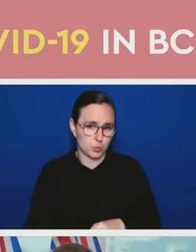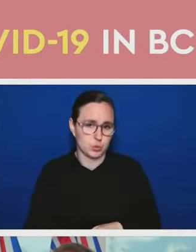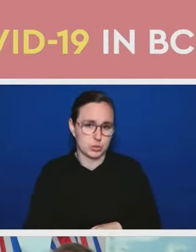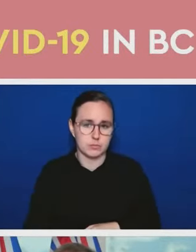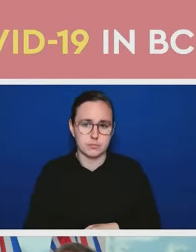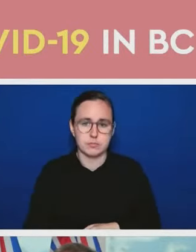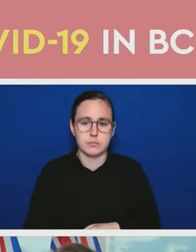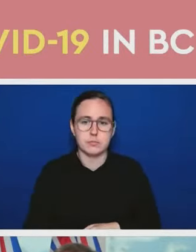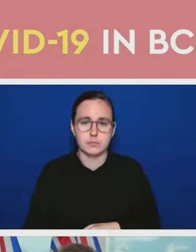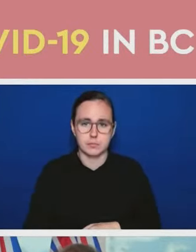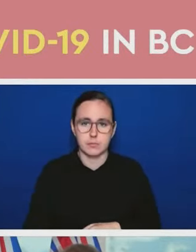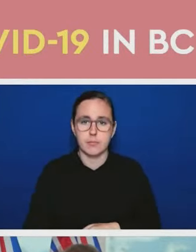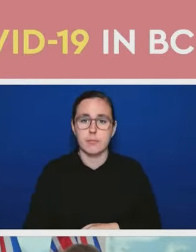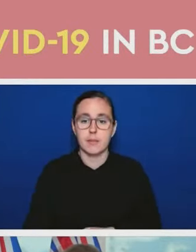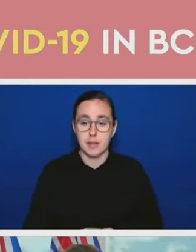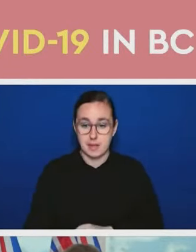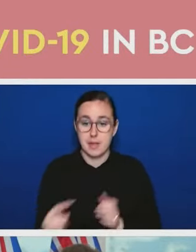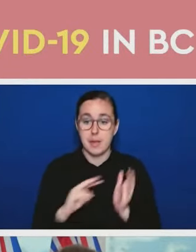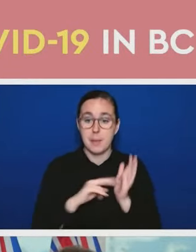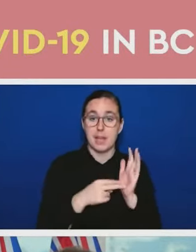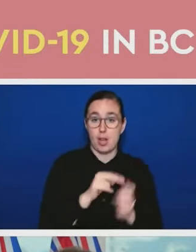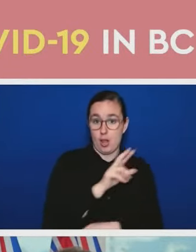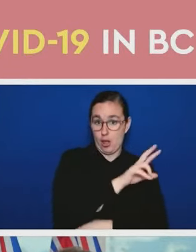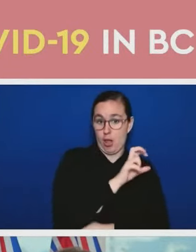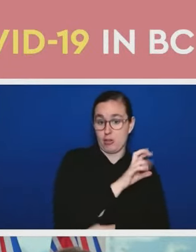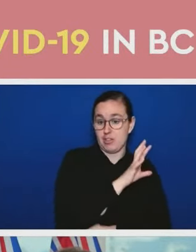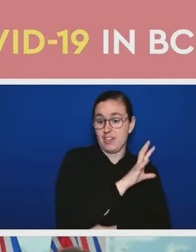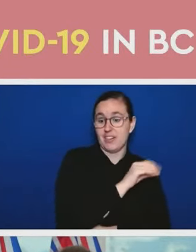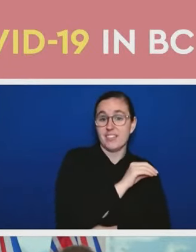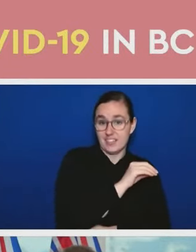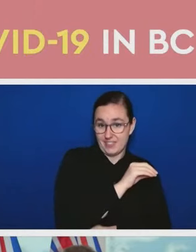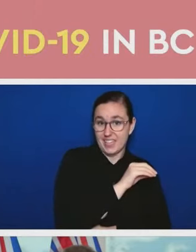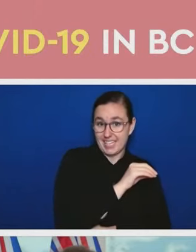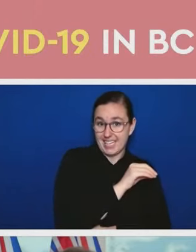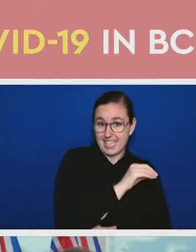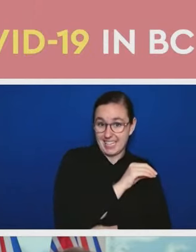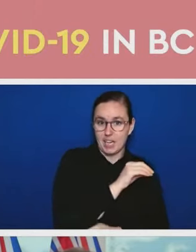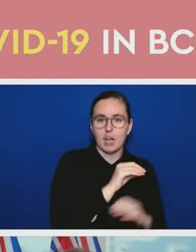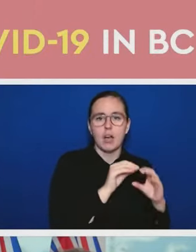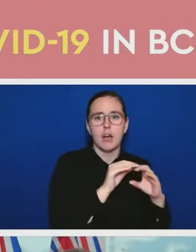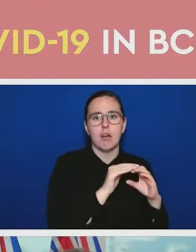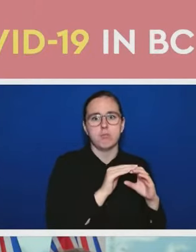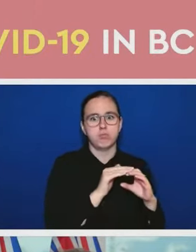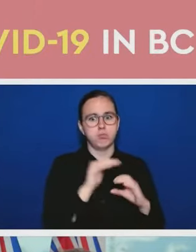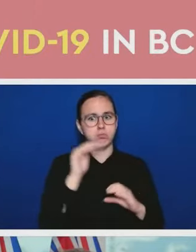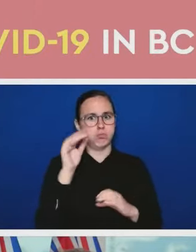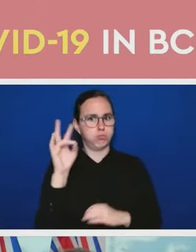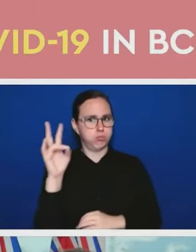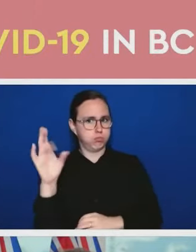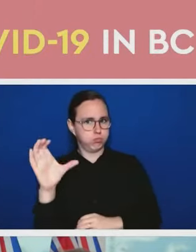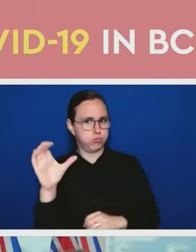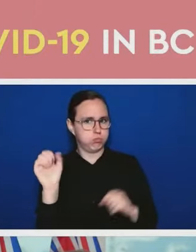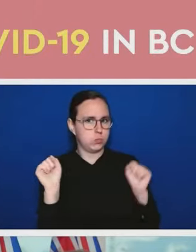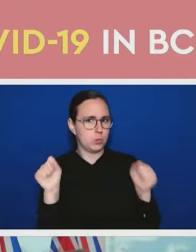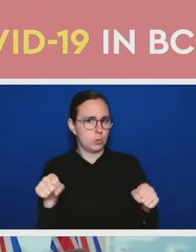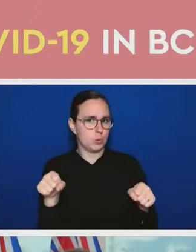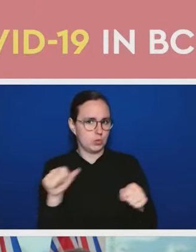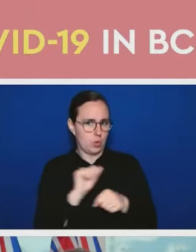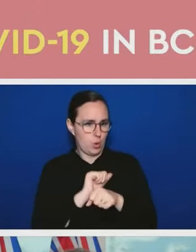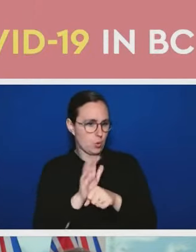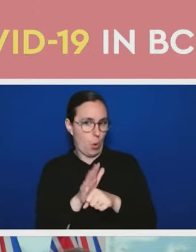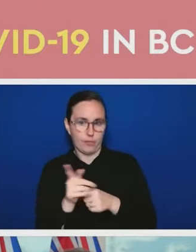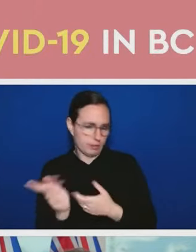of the 350 we have now, there's an expectation we might get to 700, and that is a significant number of